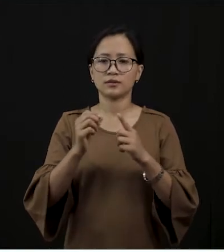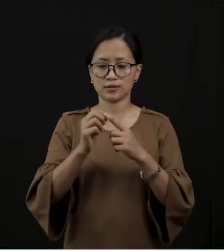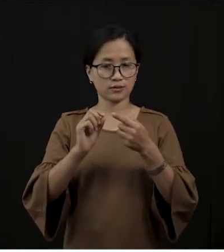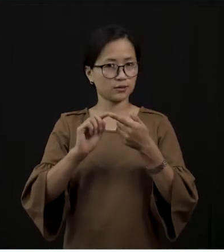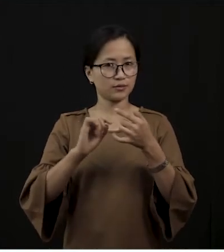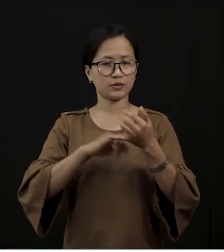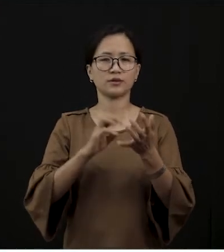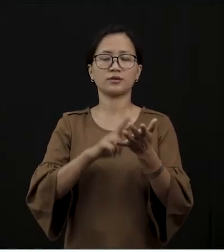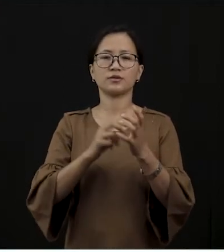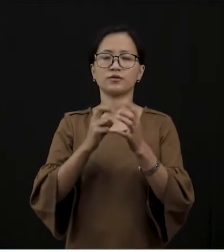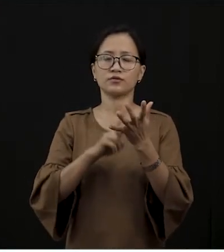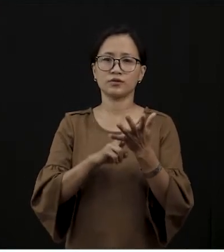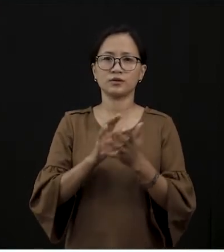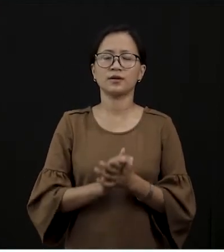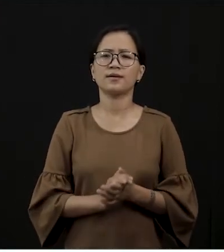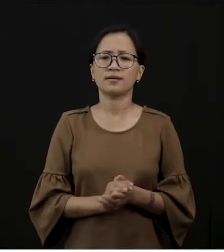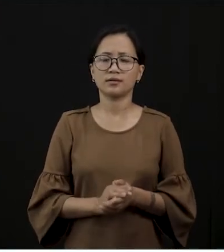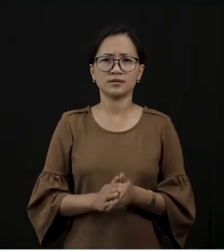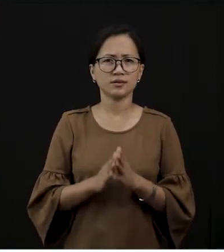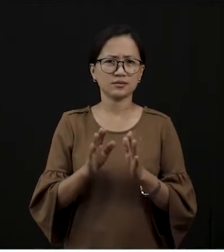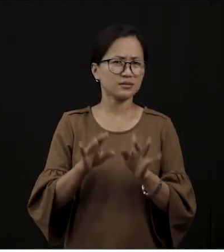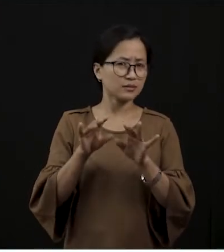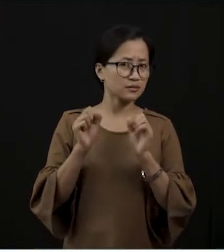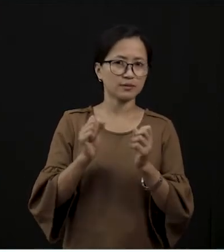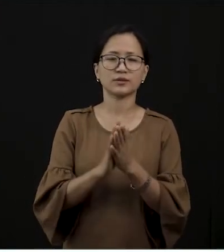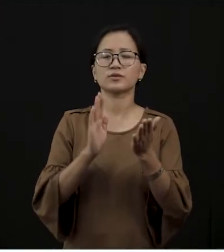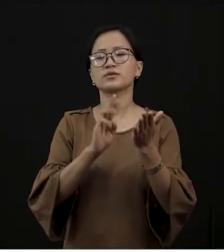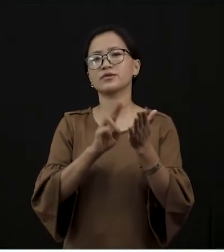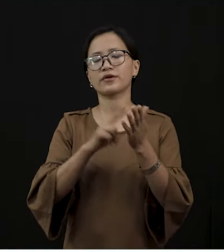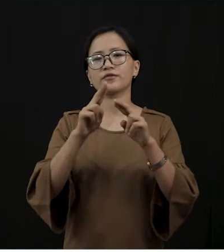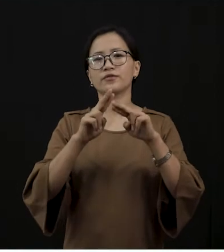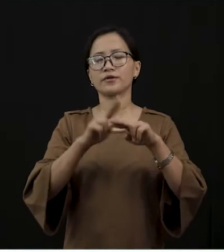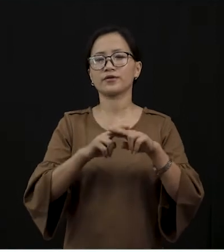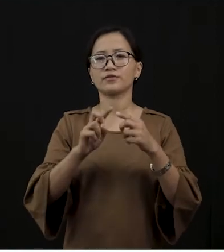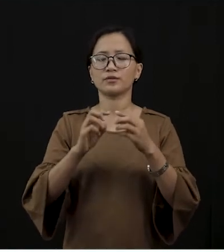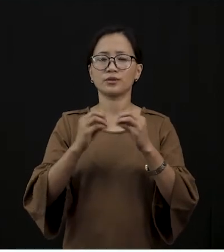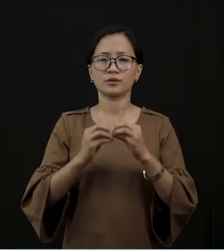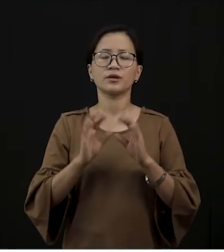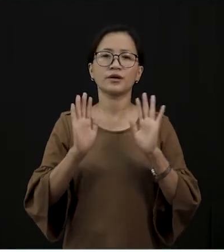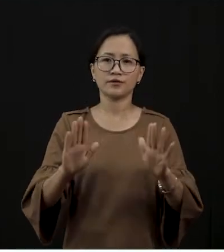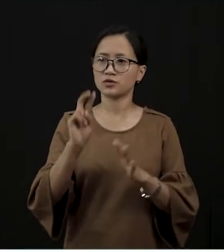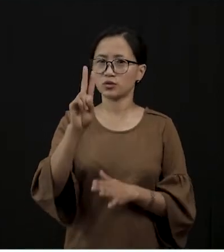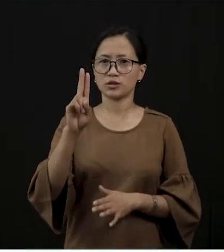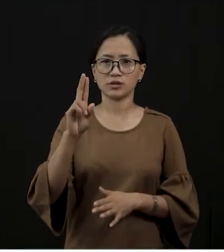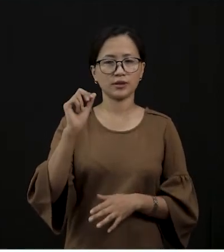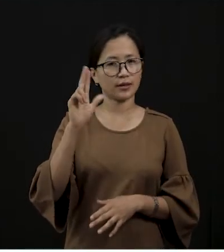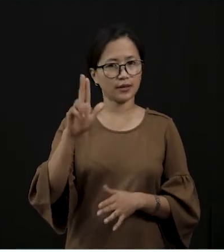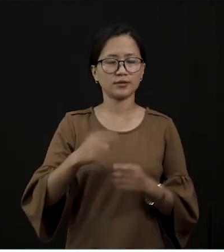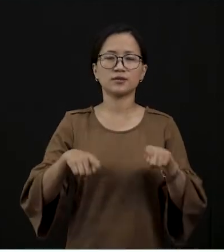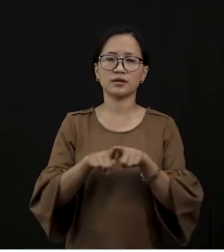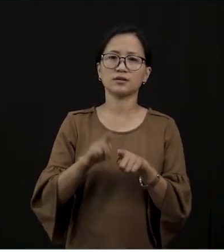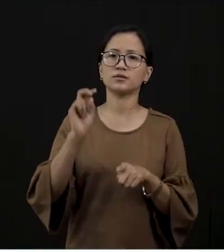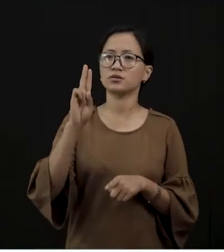have 31 except February alone, which has only 28 and 29 in each